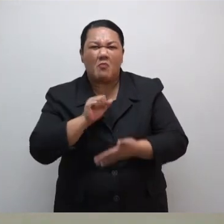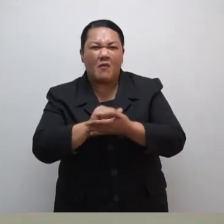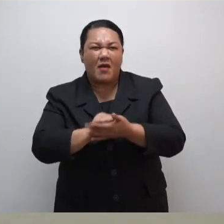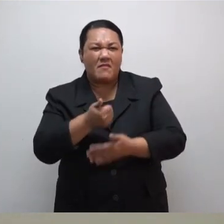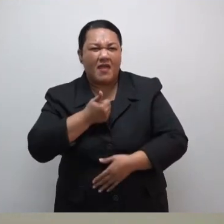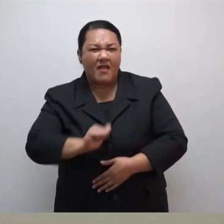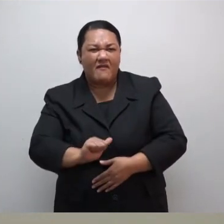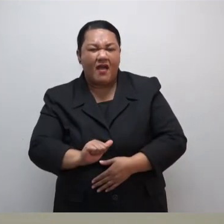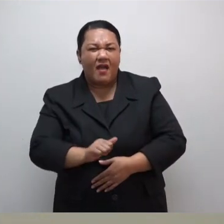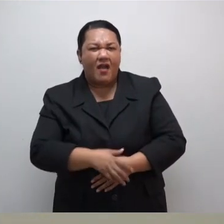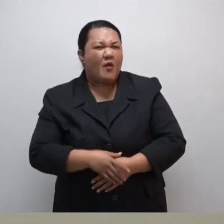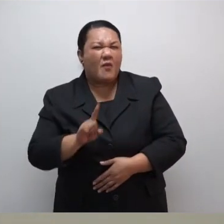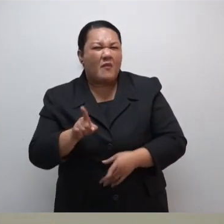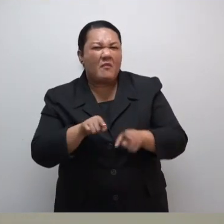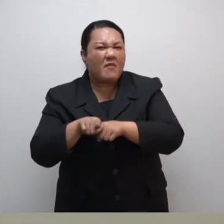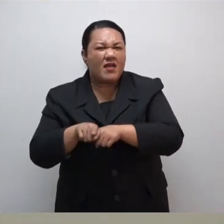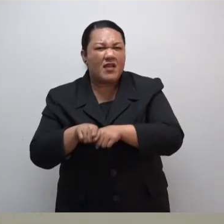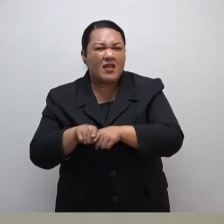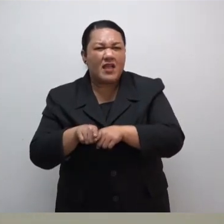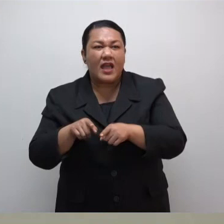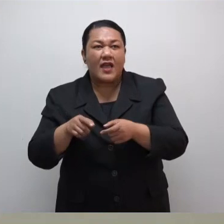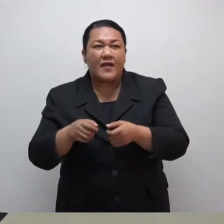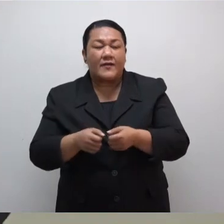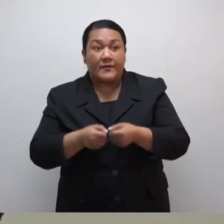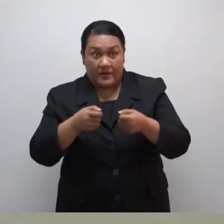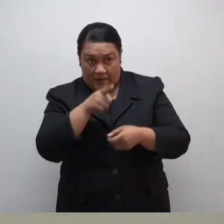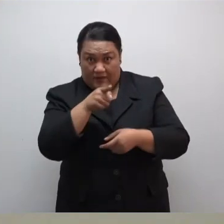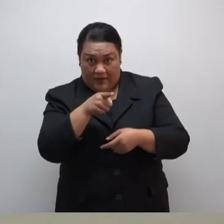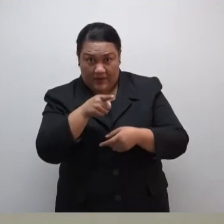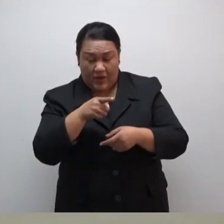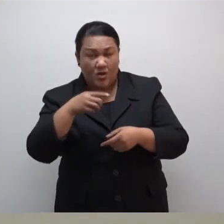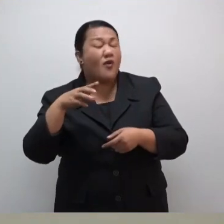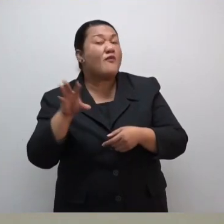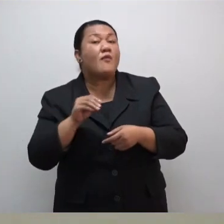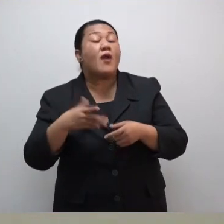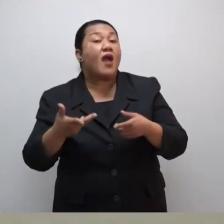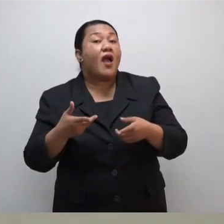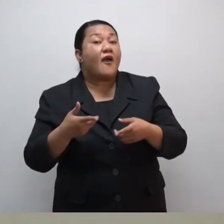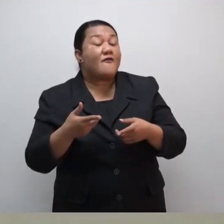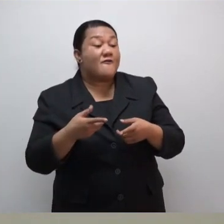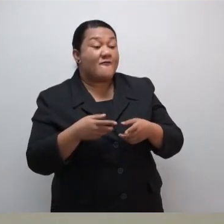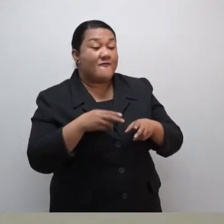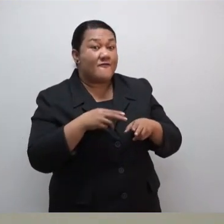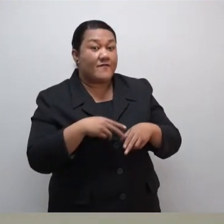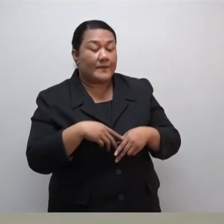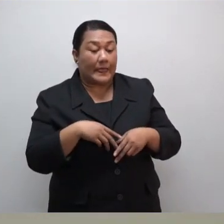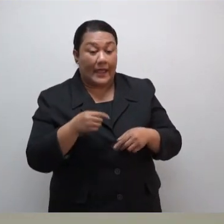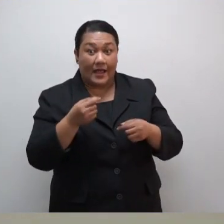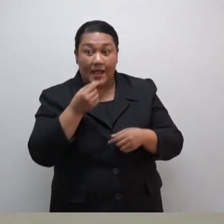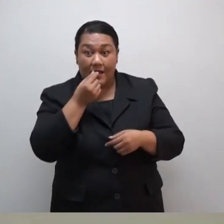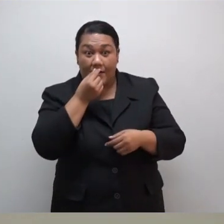sir? Sorry, are you from Fiji Times? Fiji Sun. Oh. So what's the story? Mr. Rambuka in the Fiji Times said